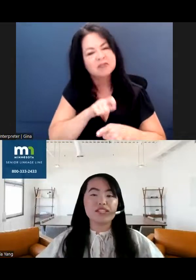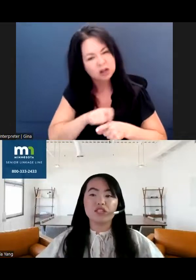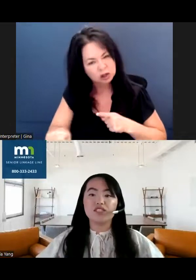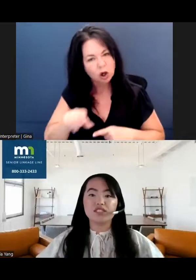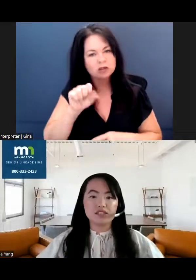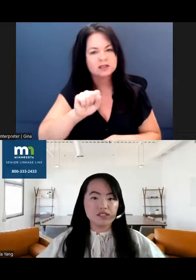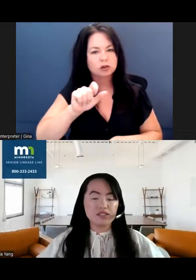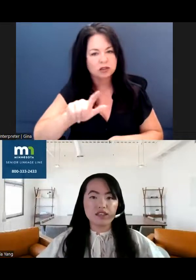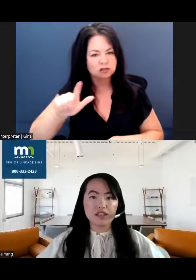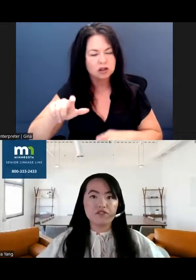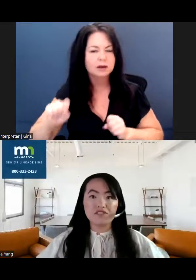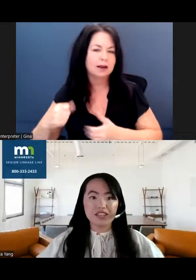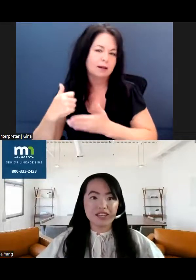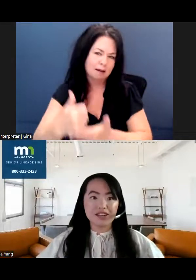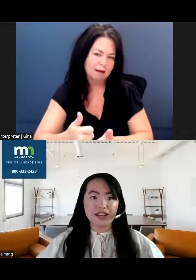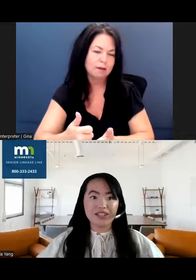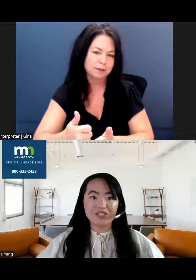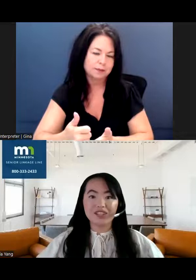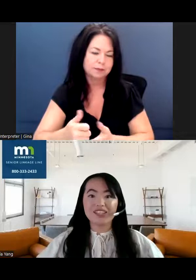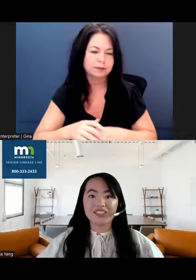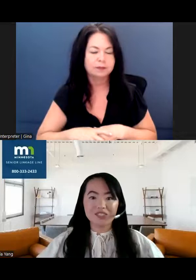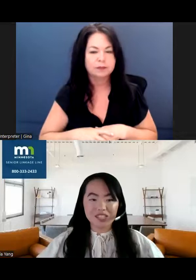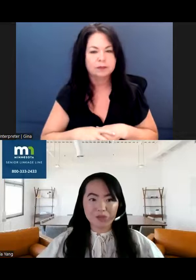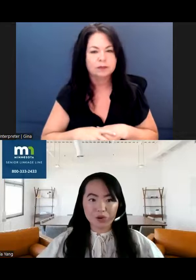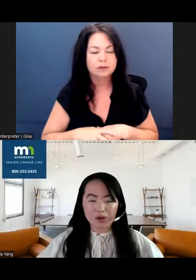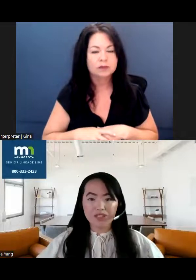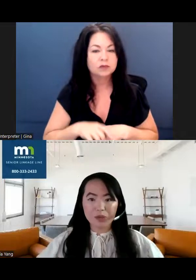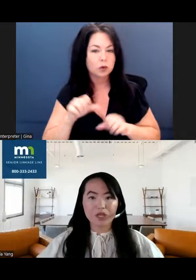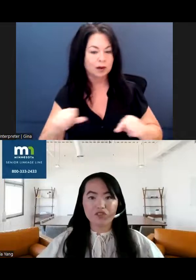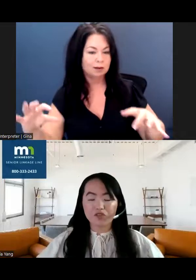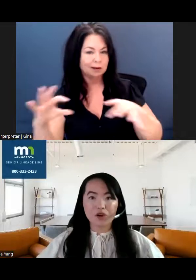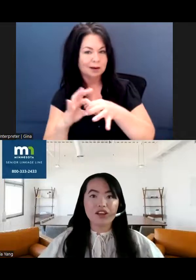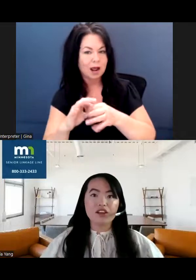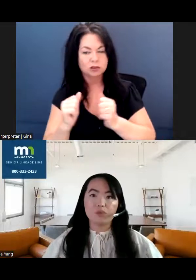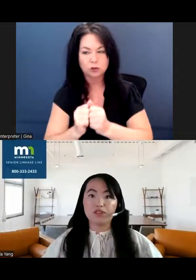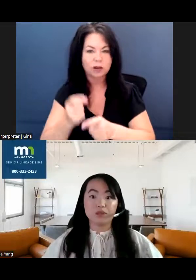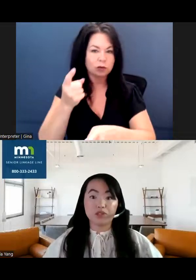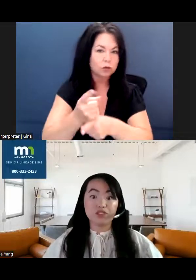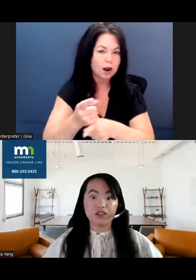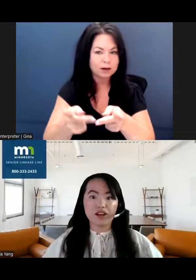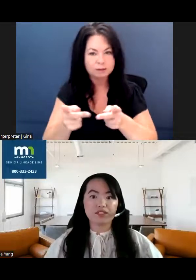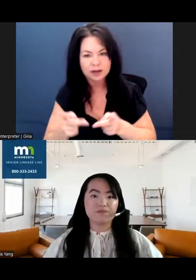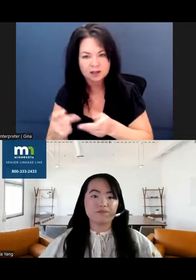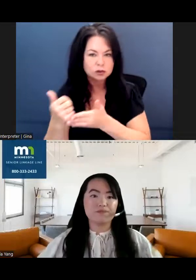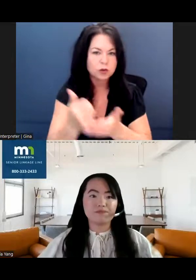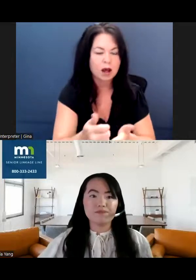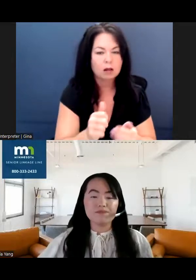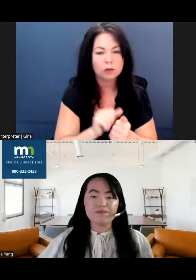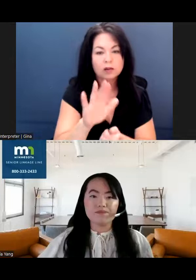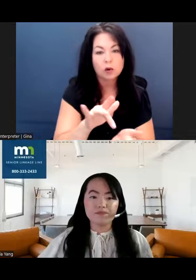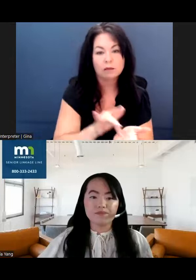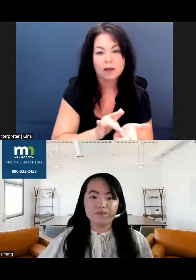a great deal of assistance if needed to connect you to these programs to help you cover for your prescription drug costs.